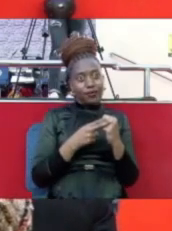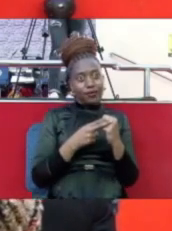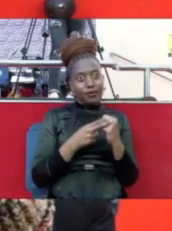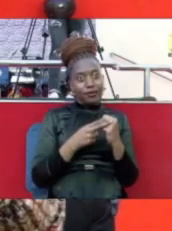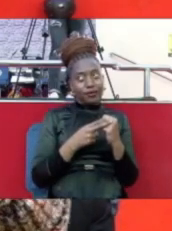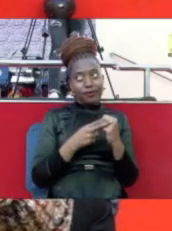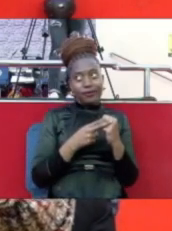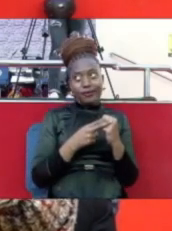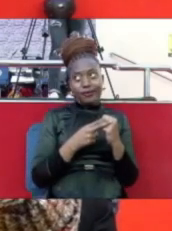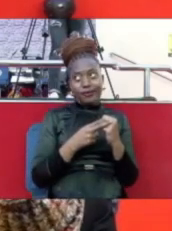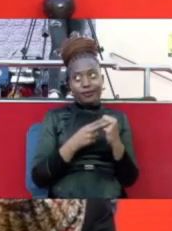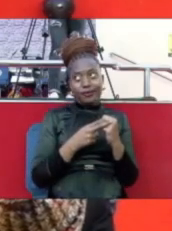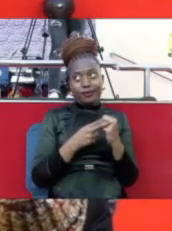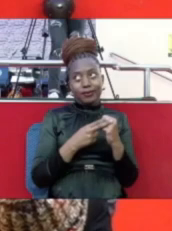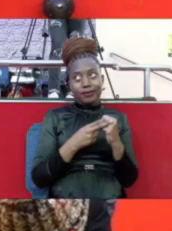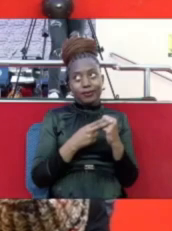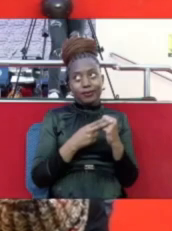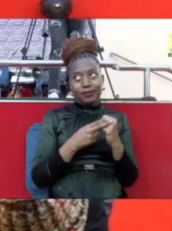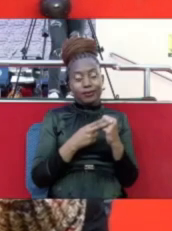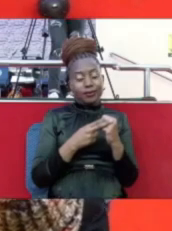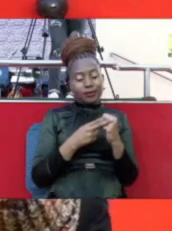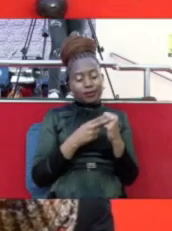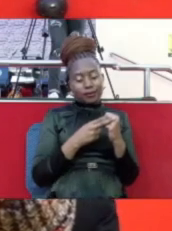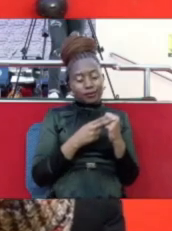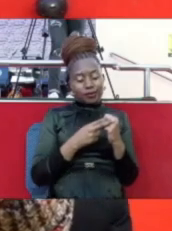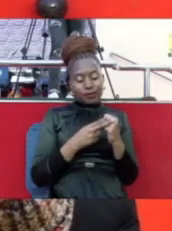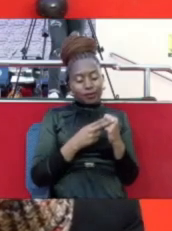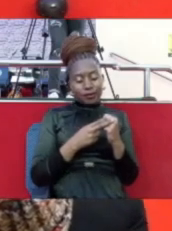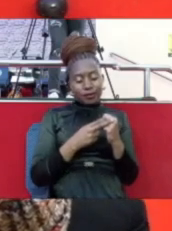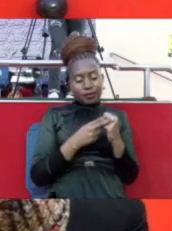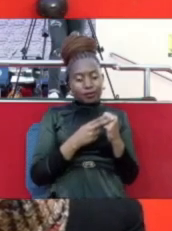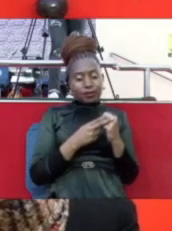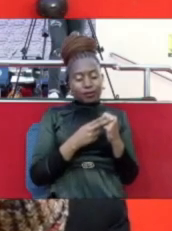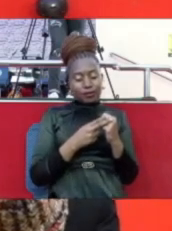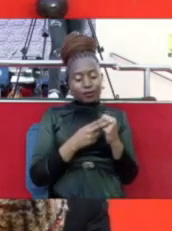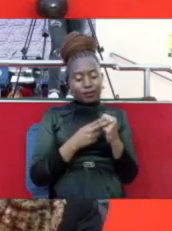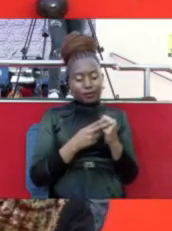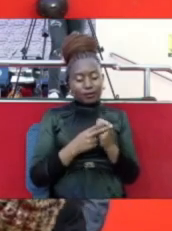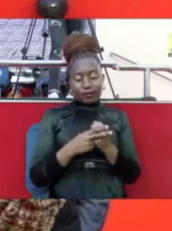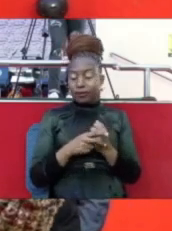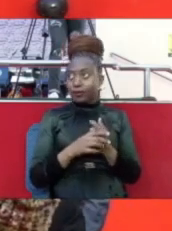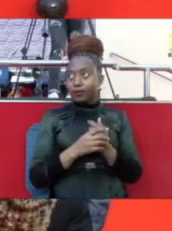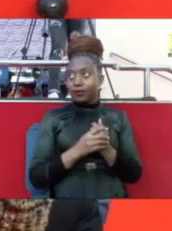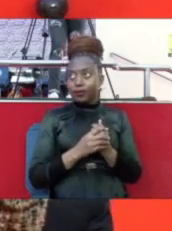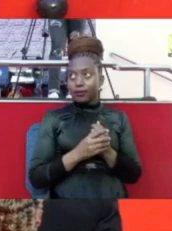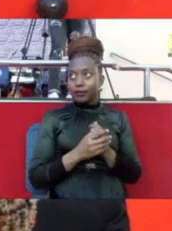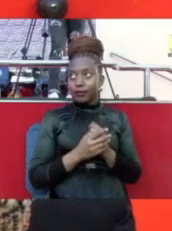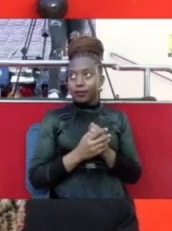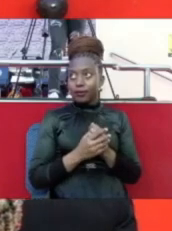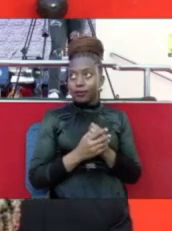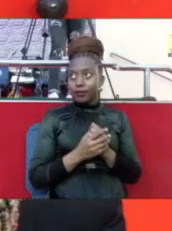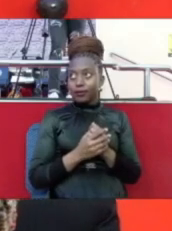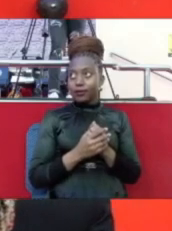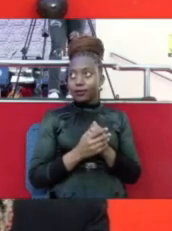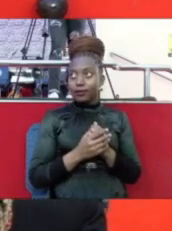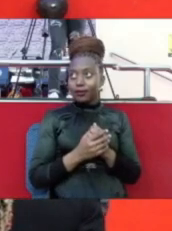July 1. Sorry, I'm all the shooting as a policeman, as a soldier. He can't see, I can't hear. I